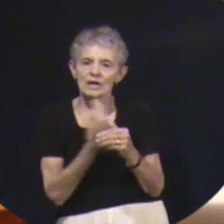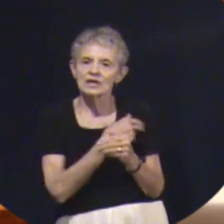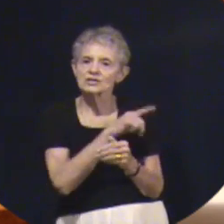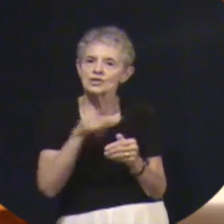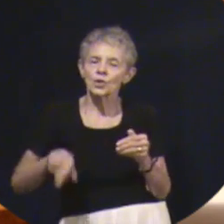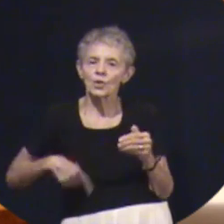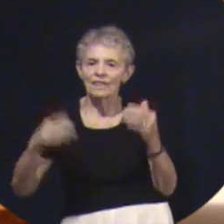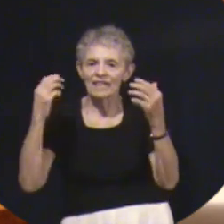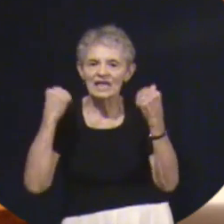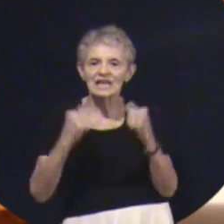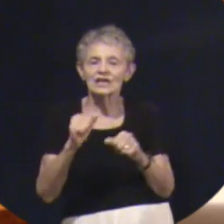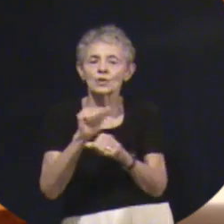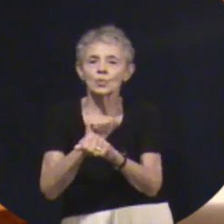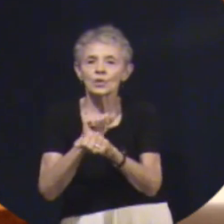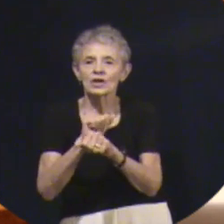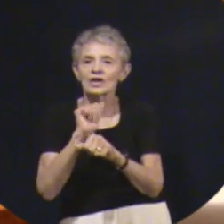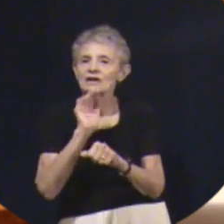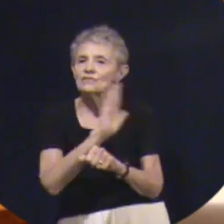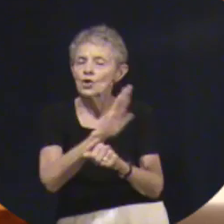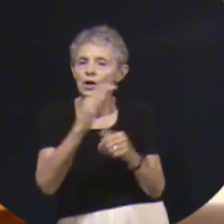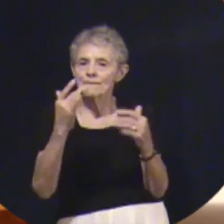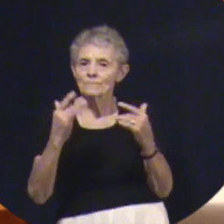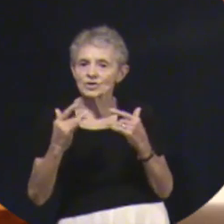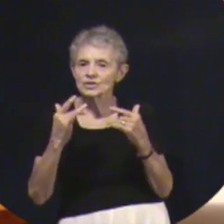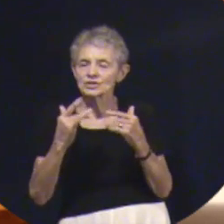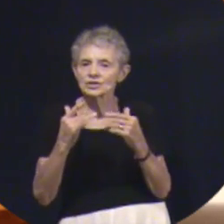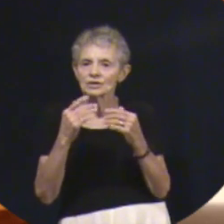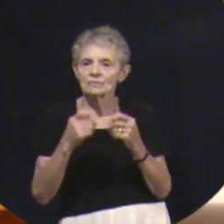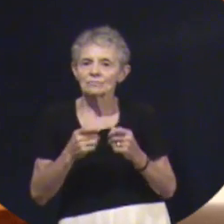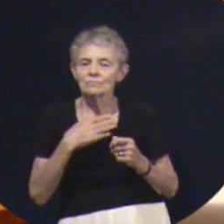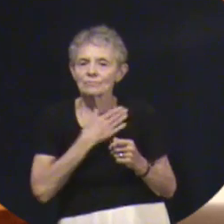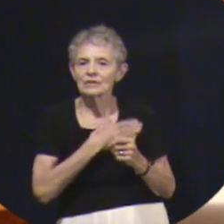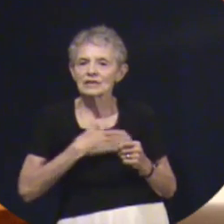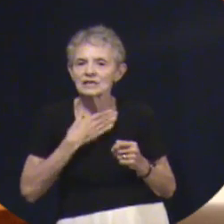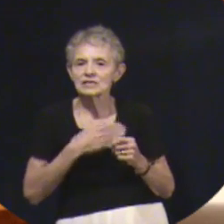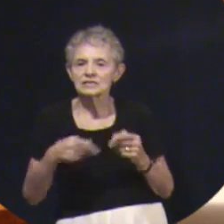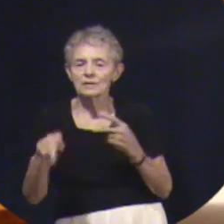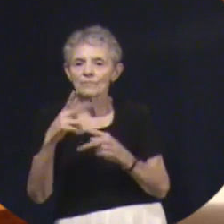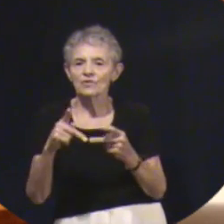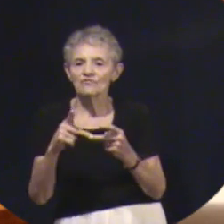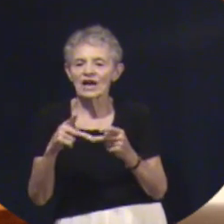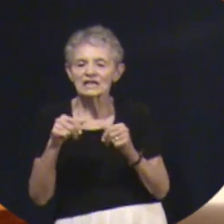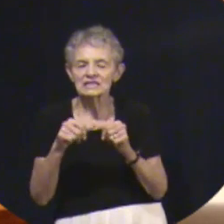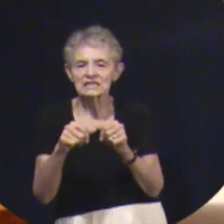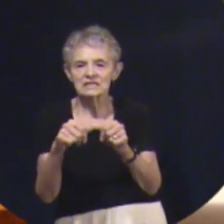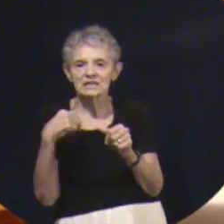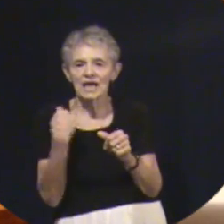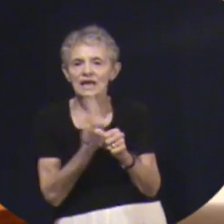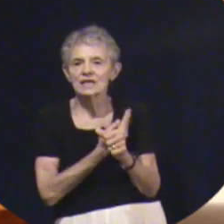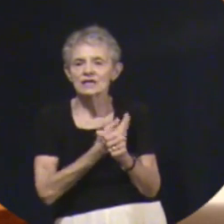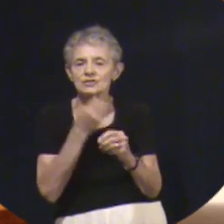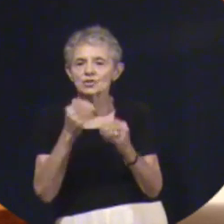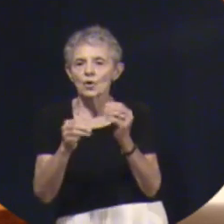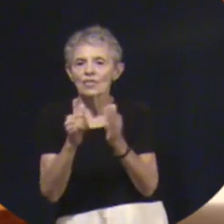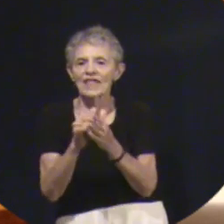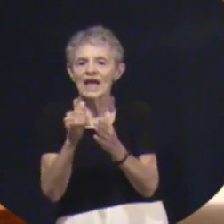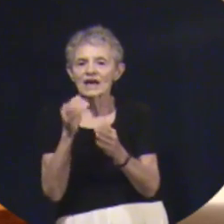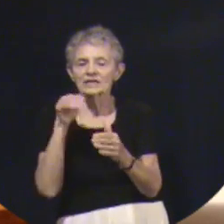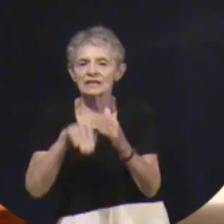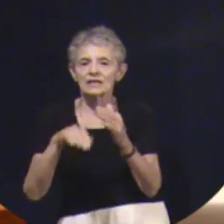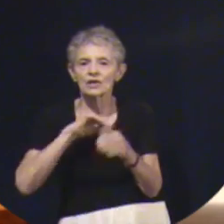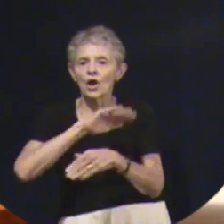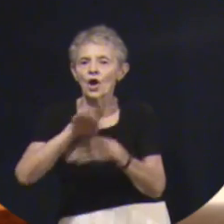your mercy, and graciously perfect and sustain us, so that in all things we may please